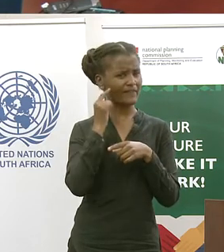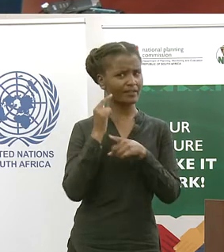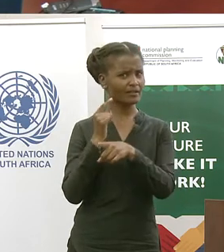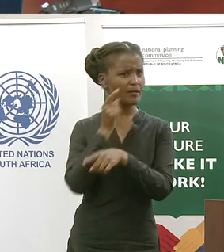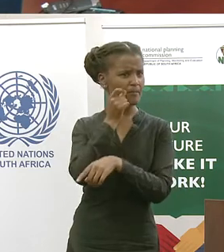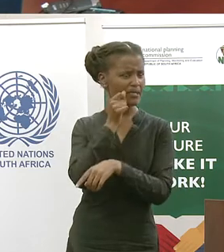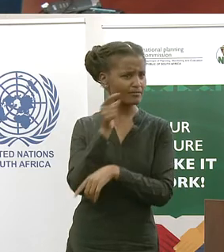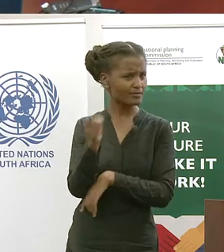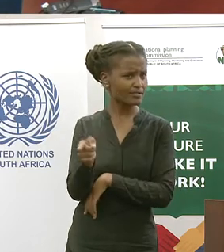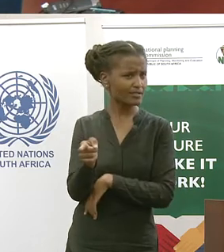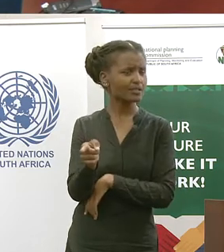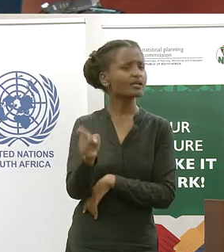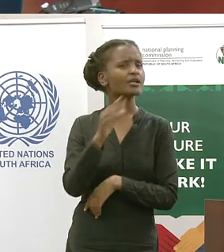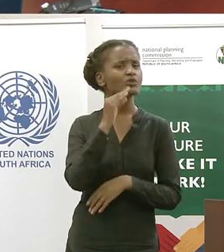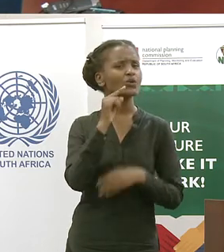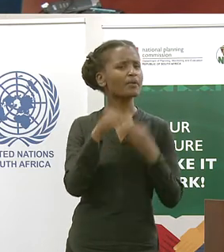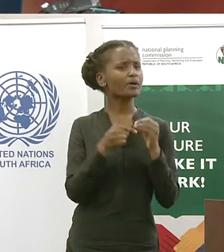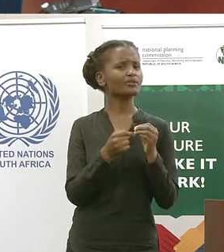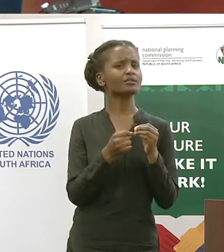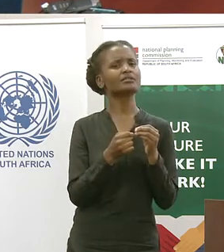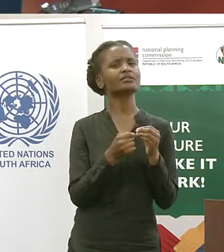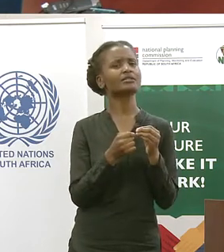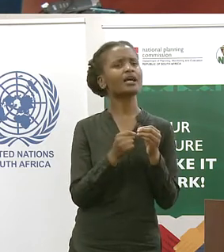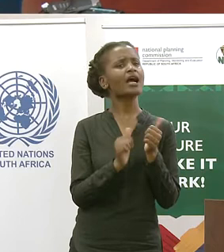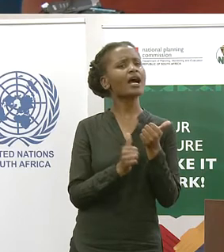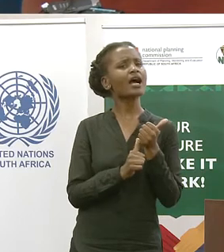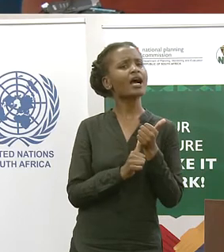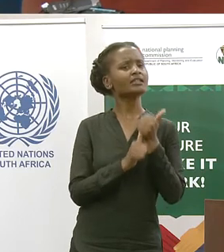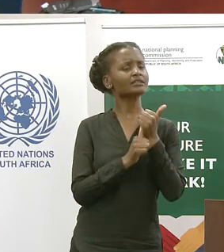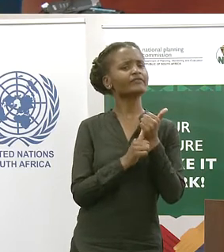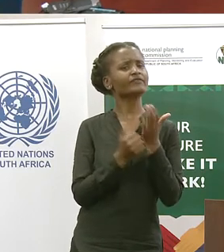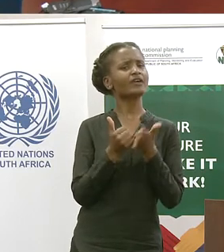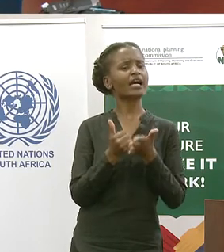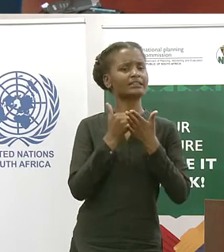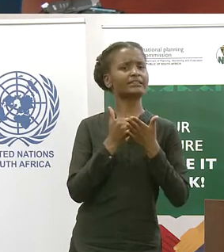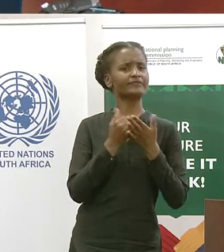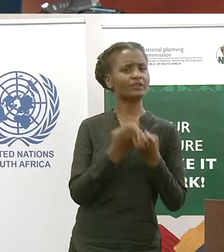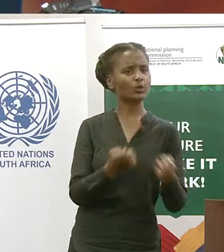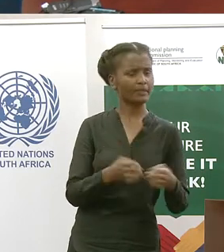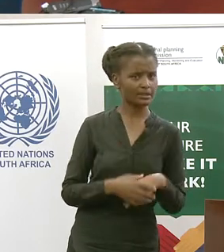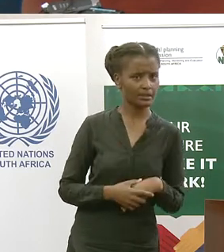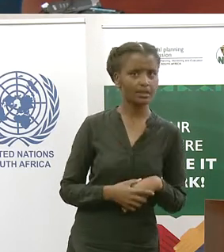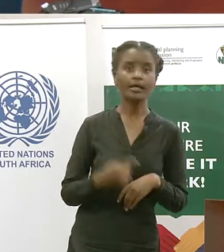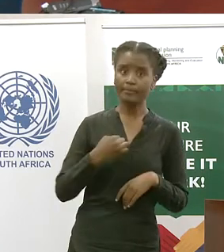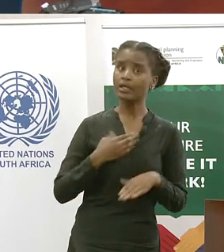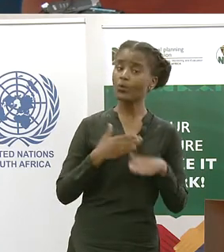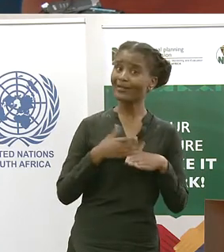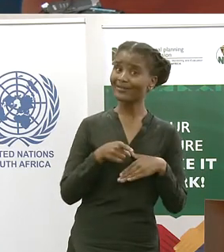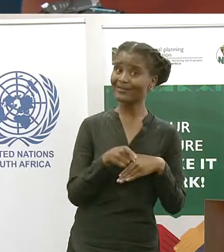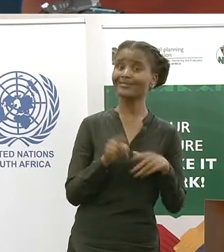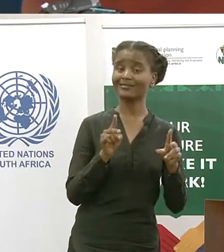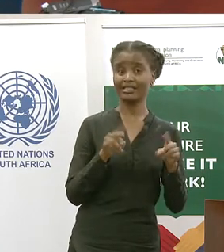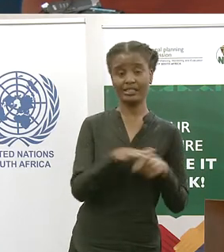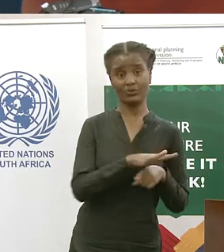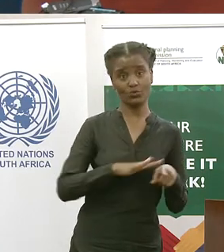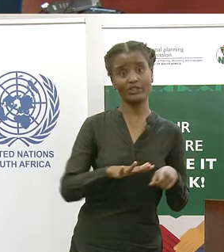there when he talks about assistive devices, and I'm in that field, and I know exactly. I'm in